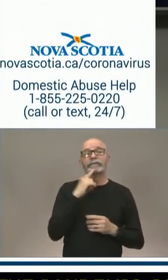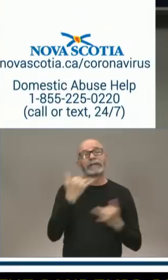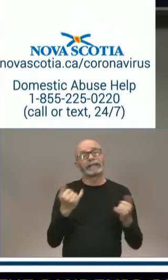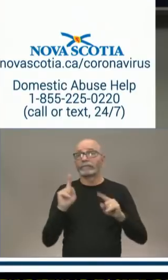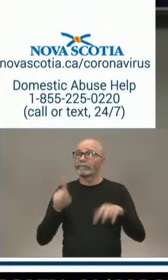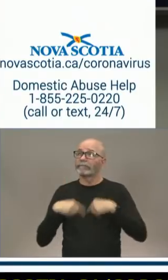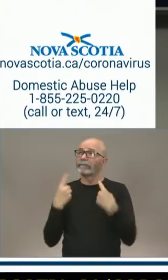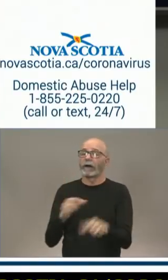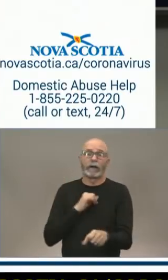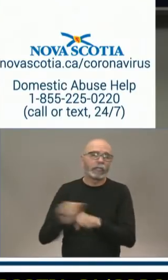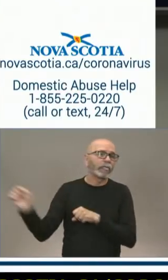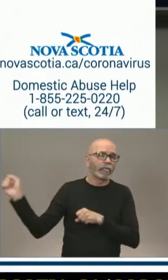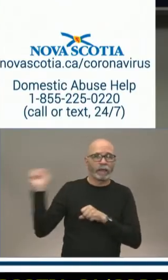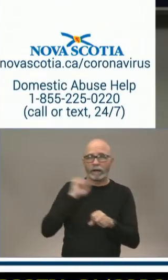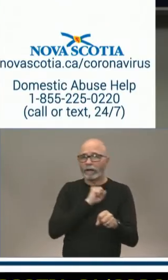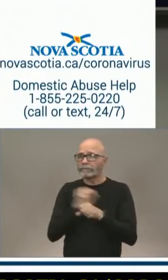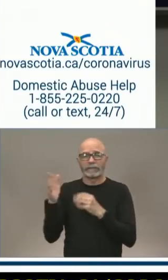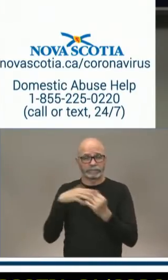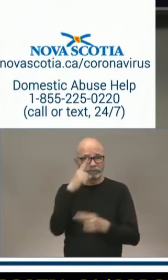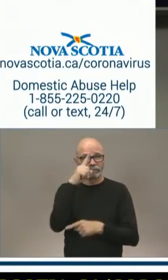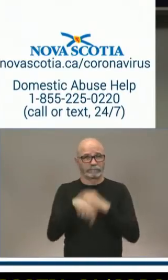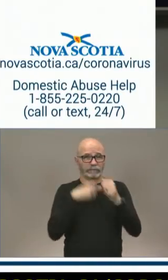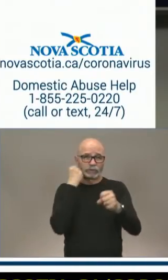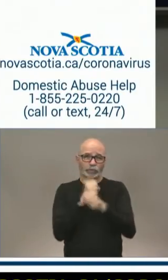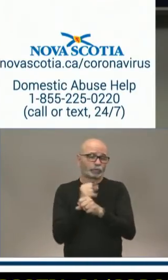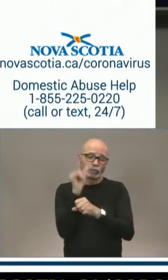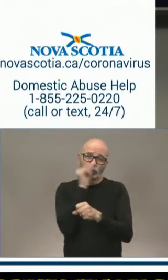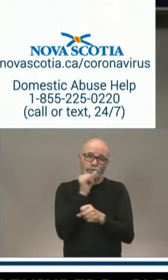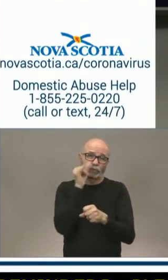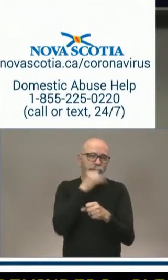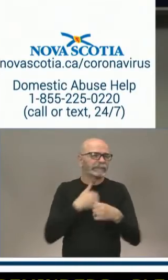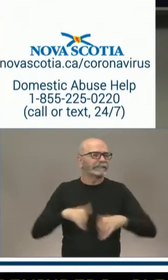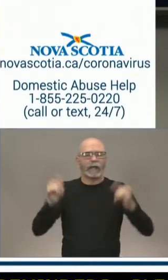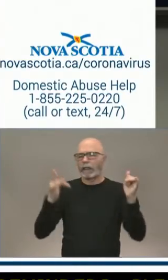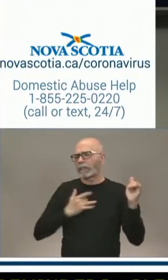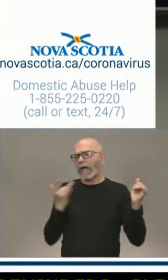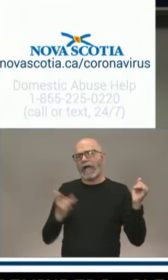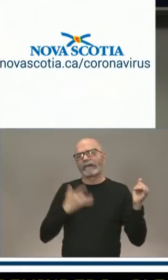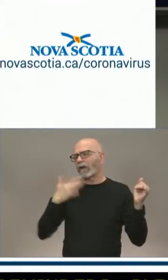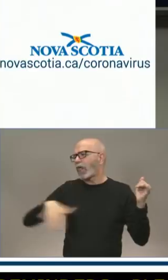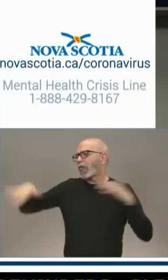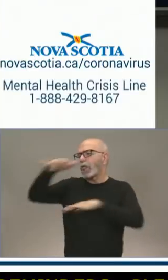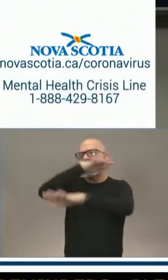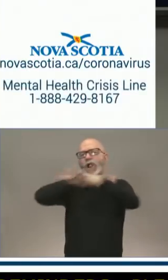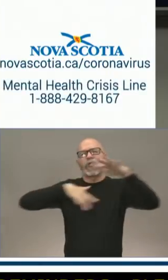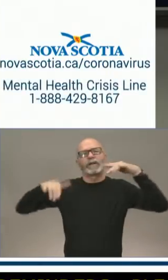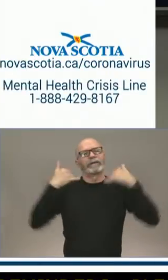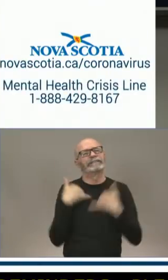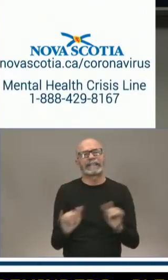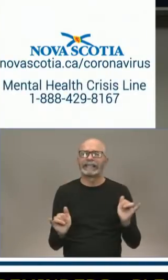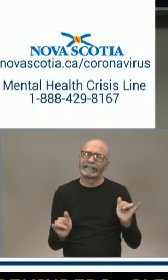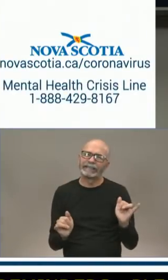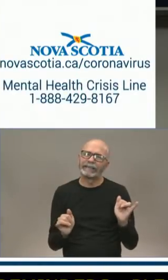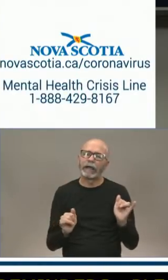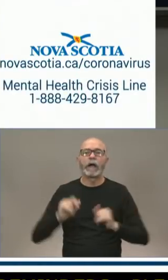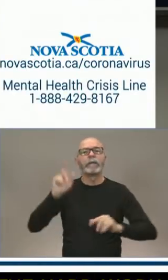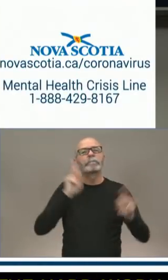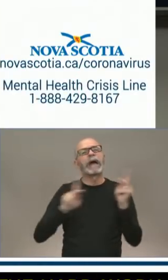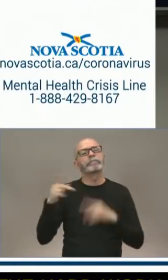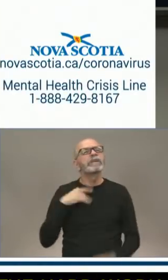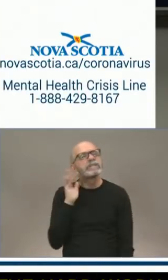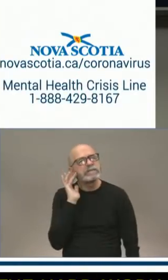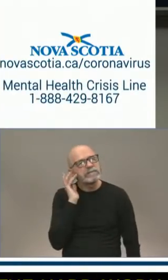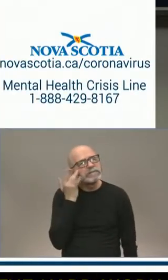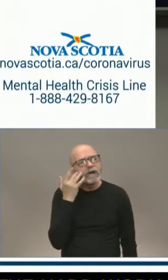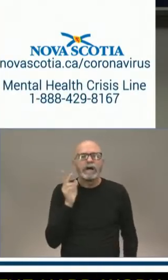last year. We are still in a pandemic. As much as people are tired and want to be out of it, we are in a